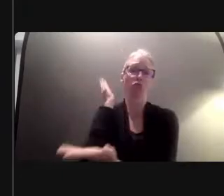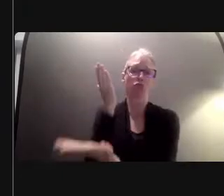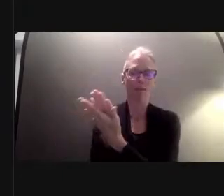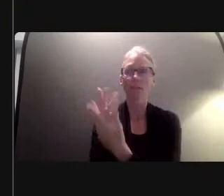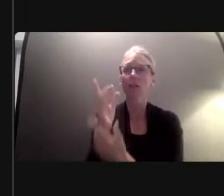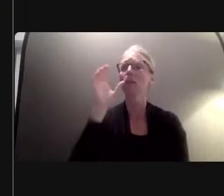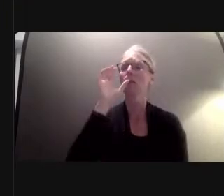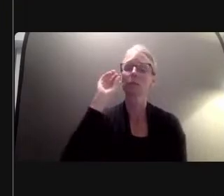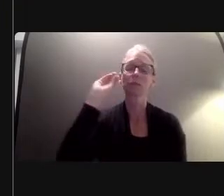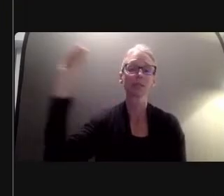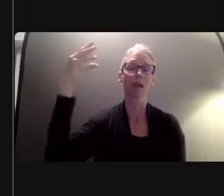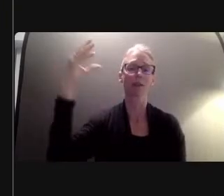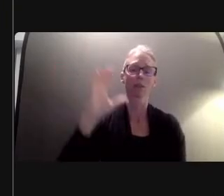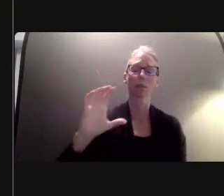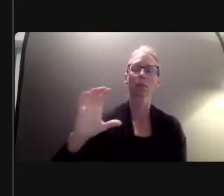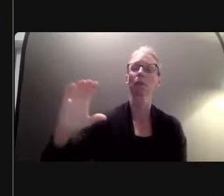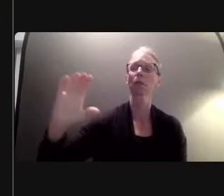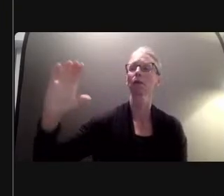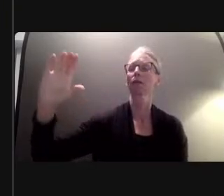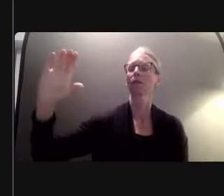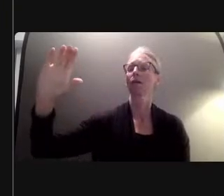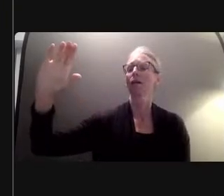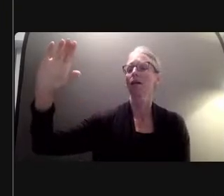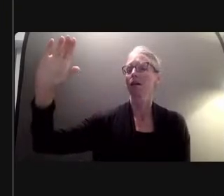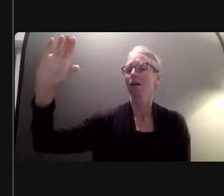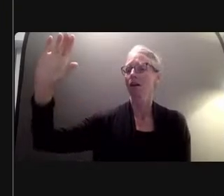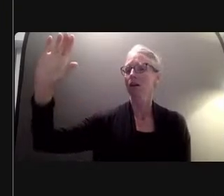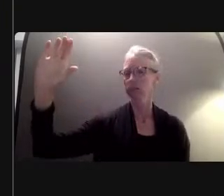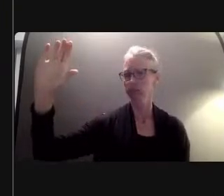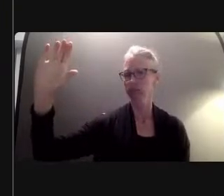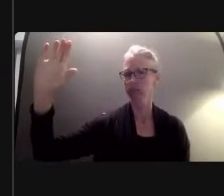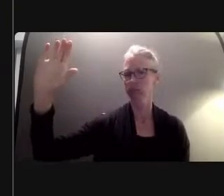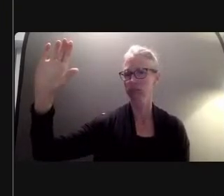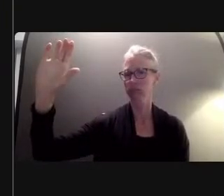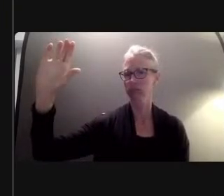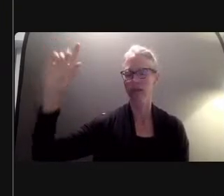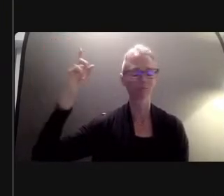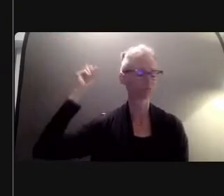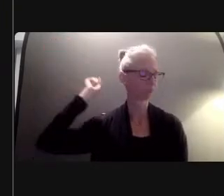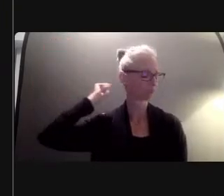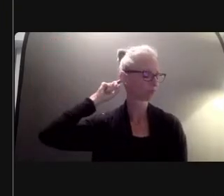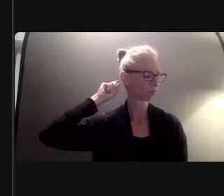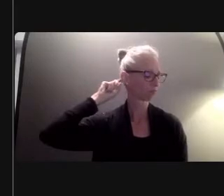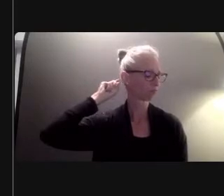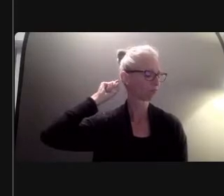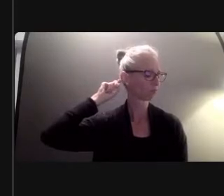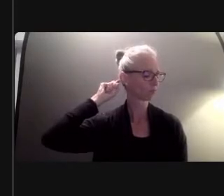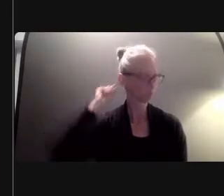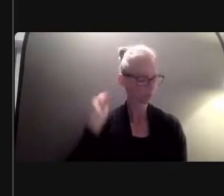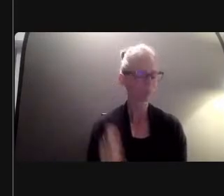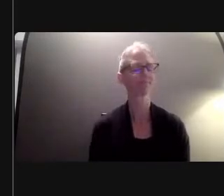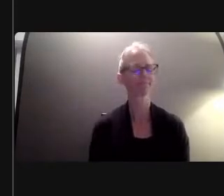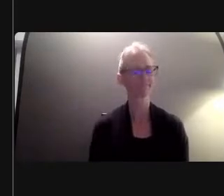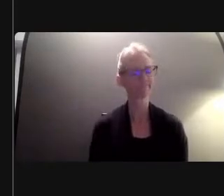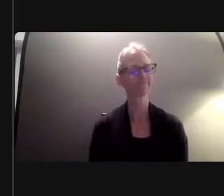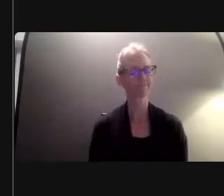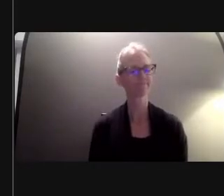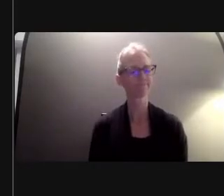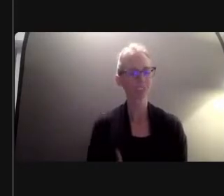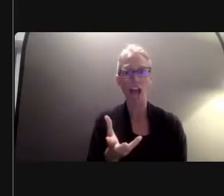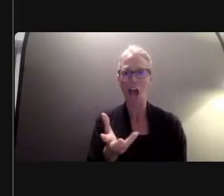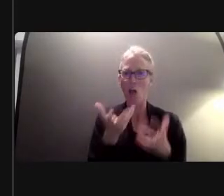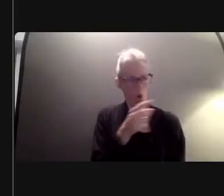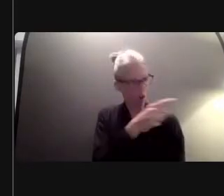was like, I thought like in the back of my mind that I really wish that everyone could see